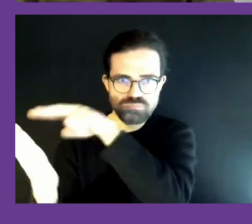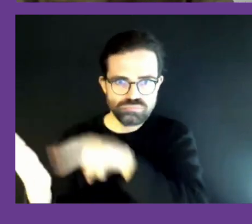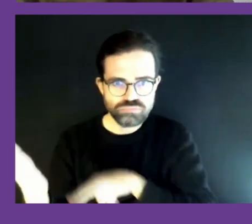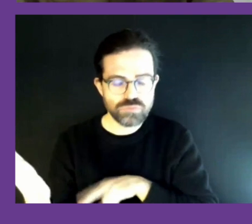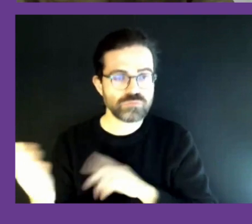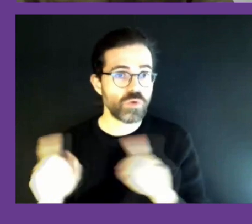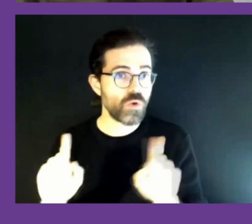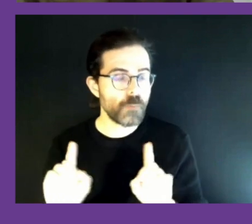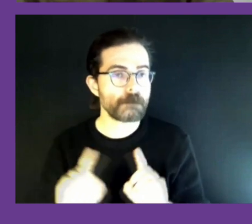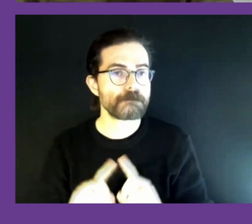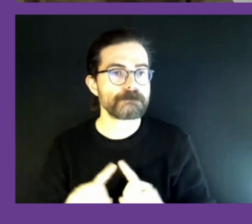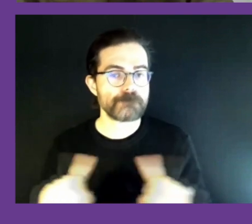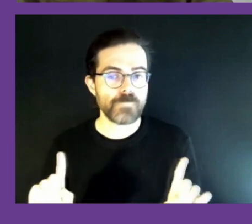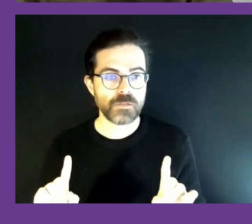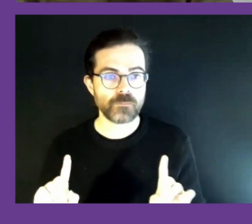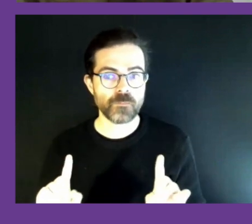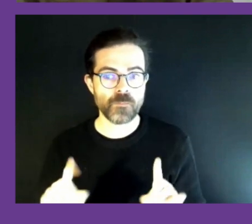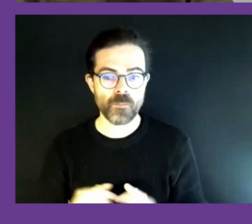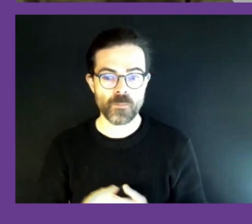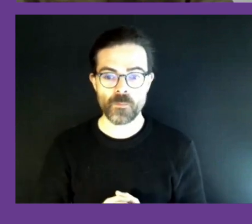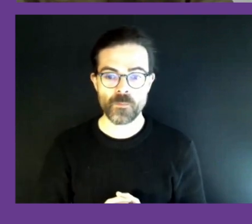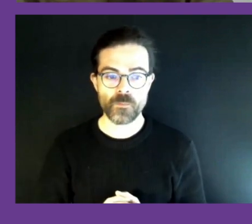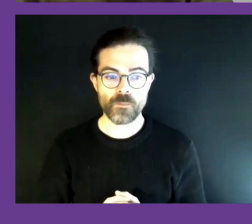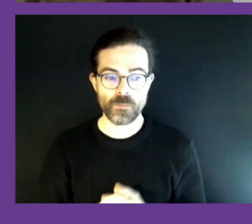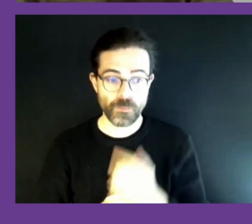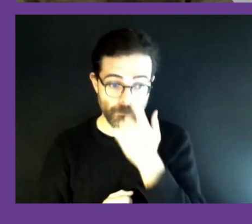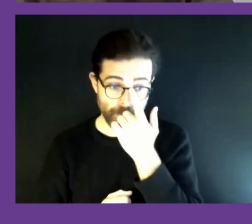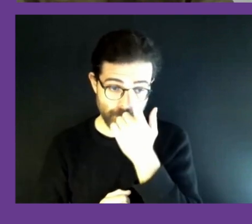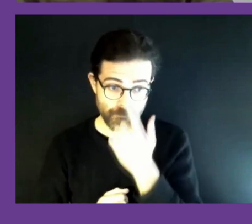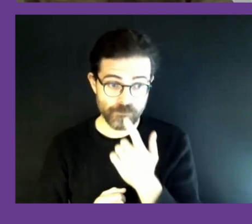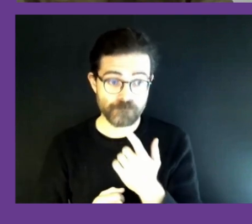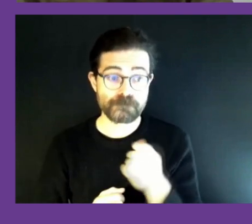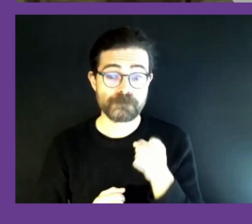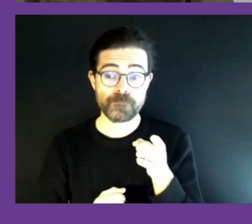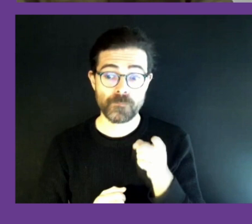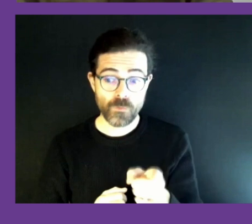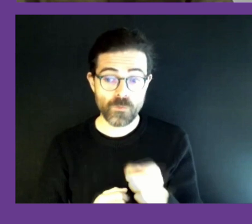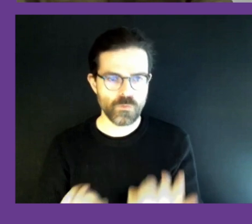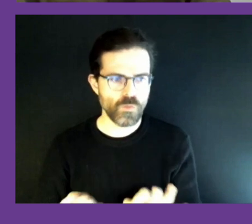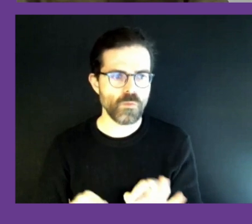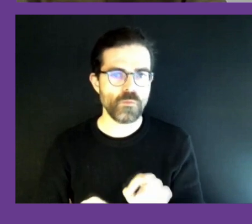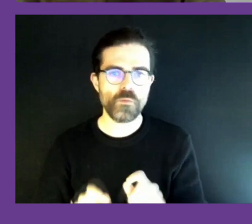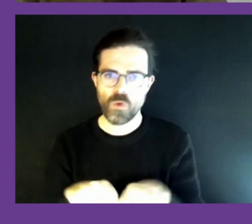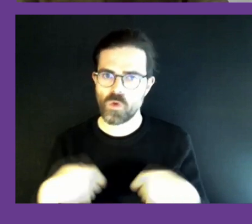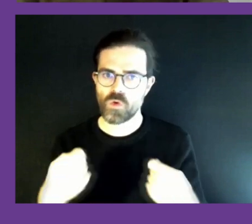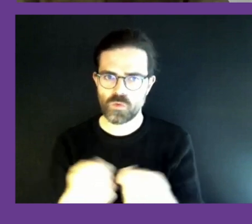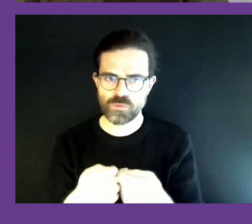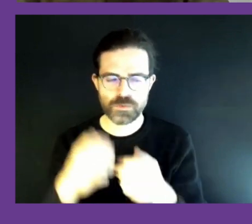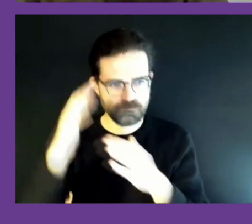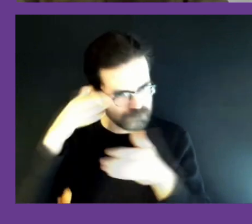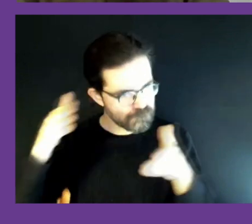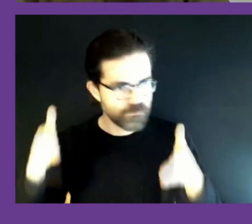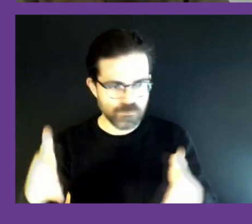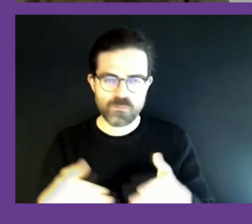mention is that we are very proud to work with such a dedicated team of great experts. They will